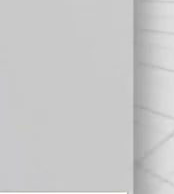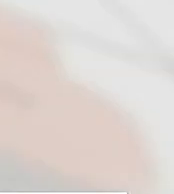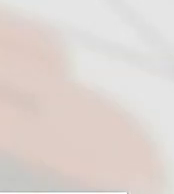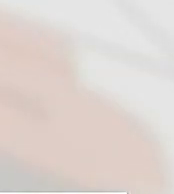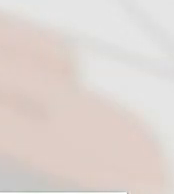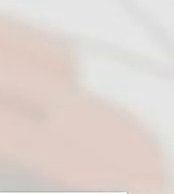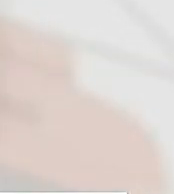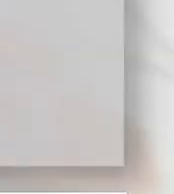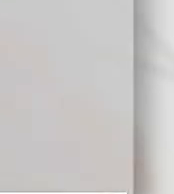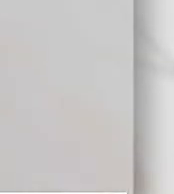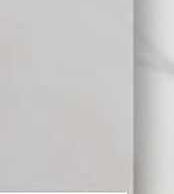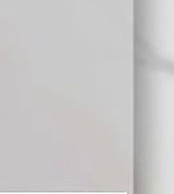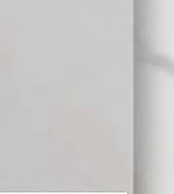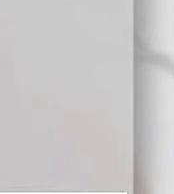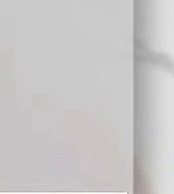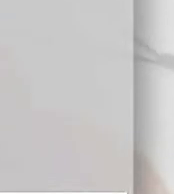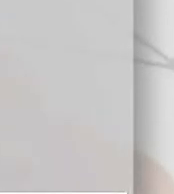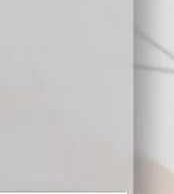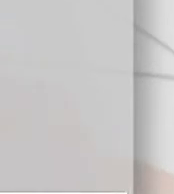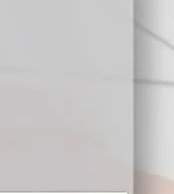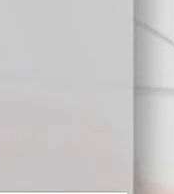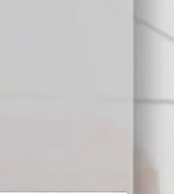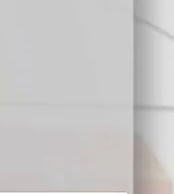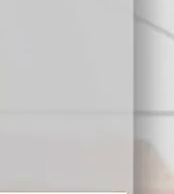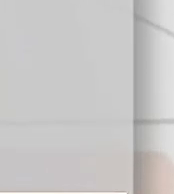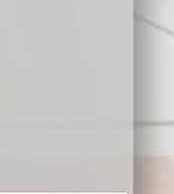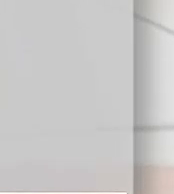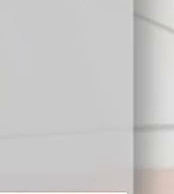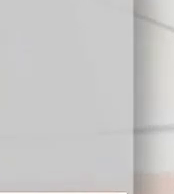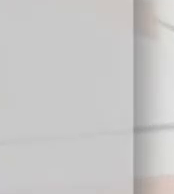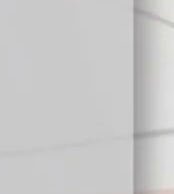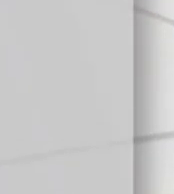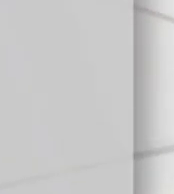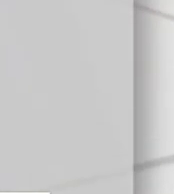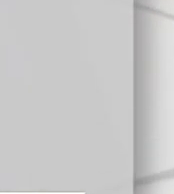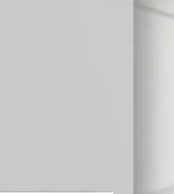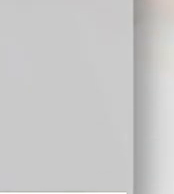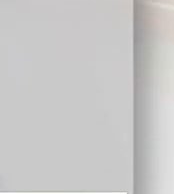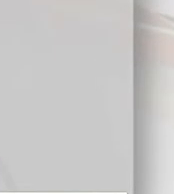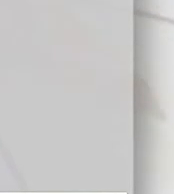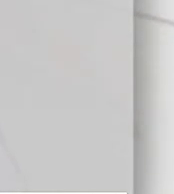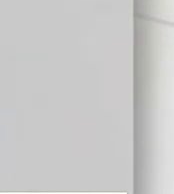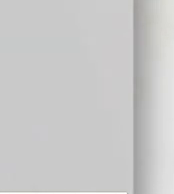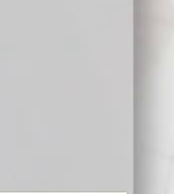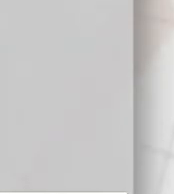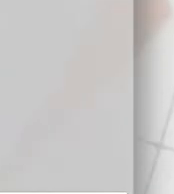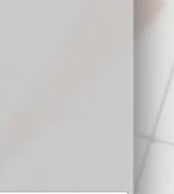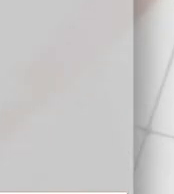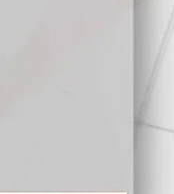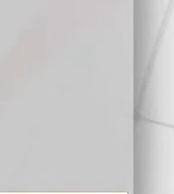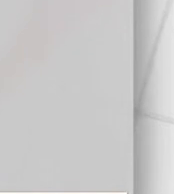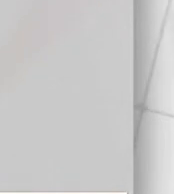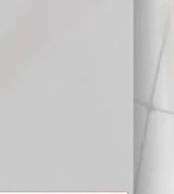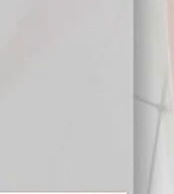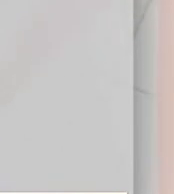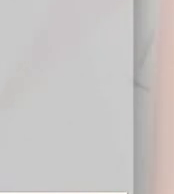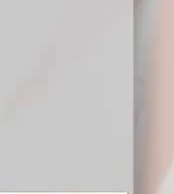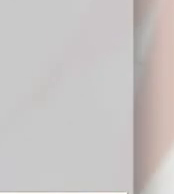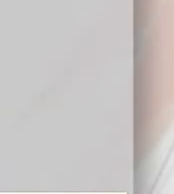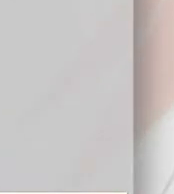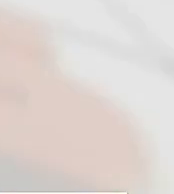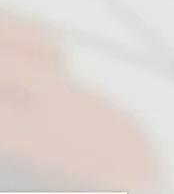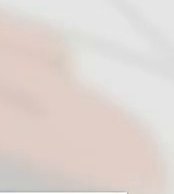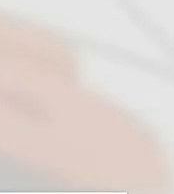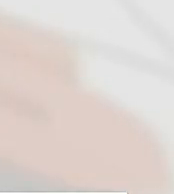Ojiende, Felix Oduor, Member of Parliament Langata, Mark Nyamita, Member of Parliament Uriri, Karori Omondi, Member of Parliament